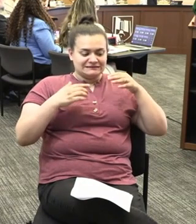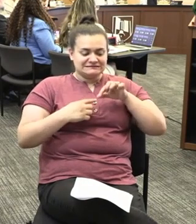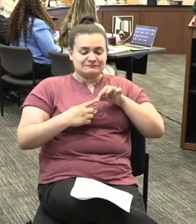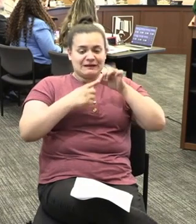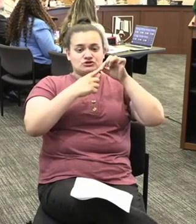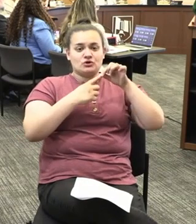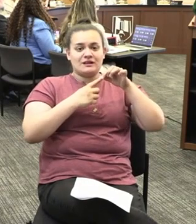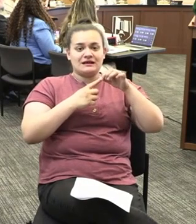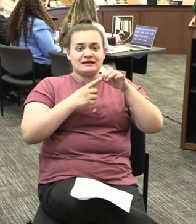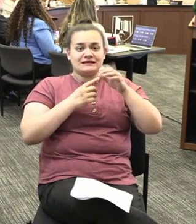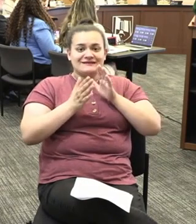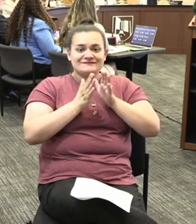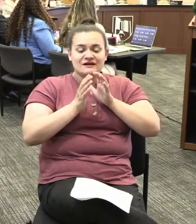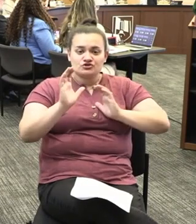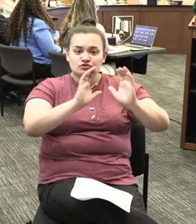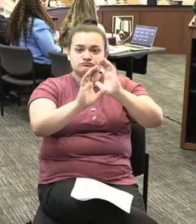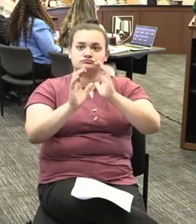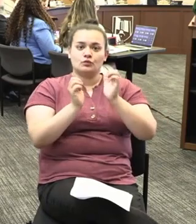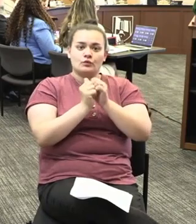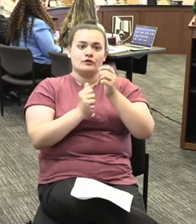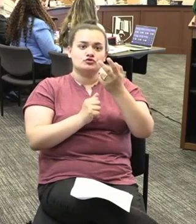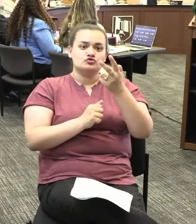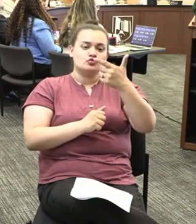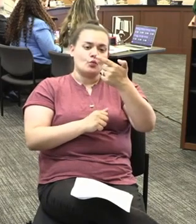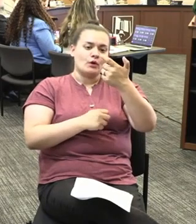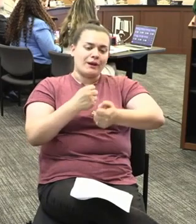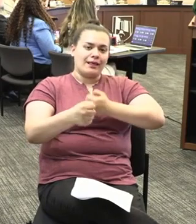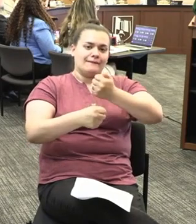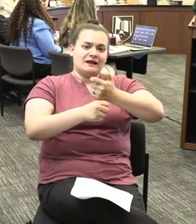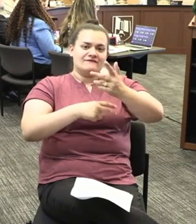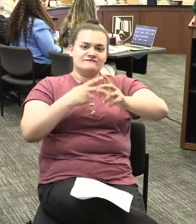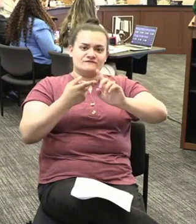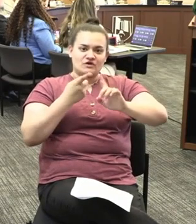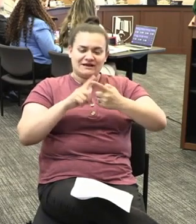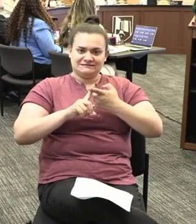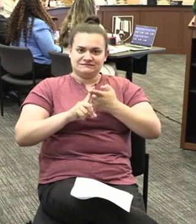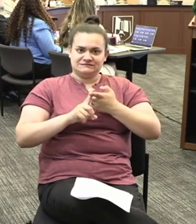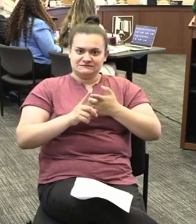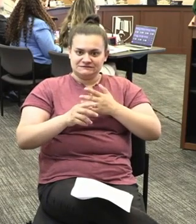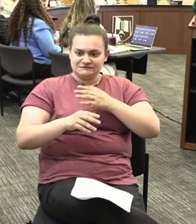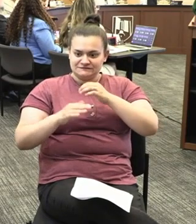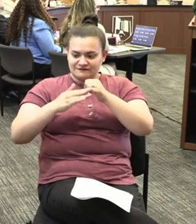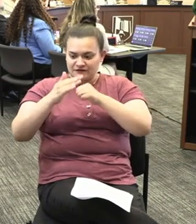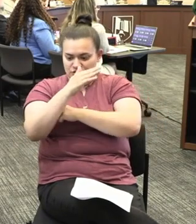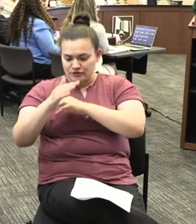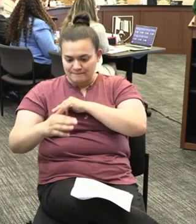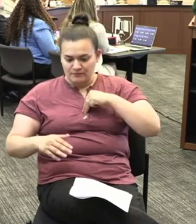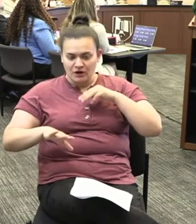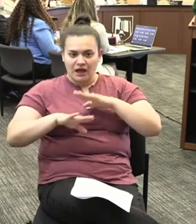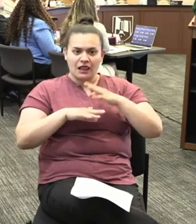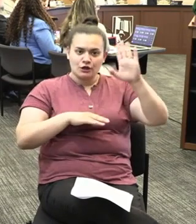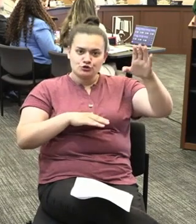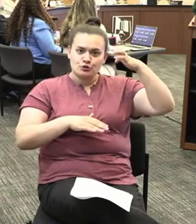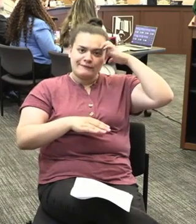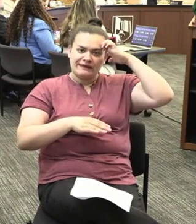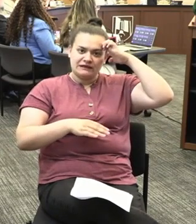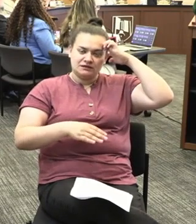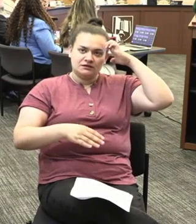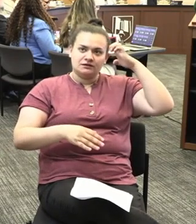special adventure with 21 alumni friends, foundation board members on a European